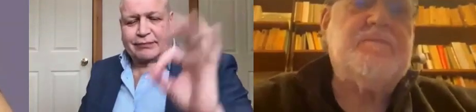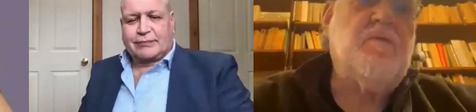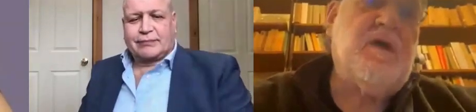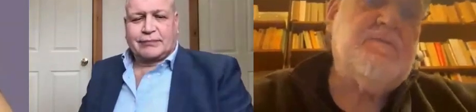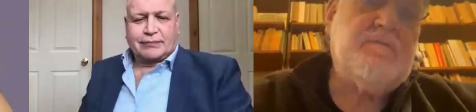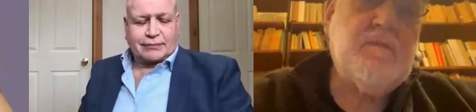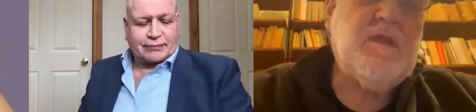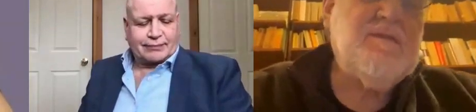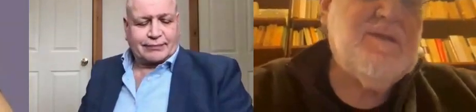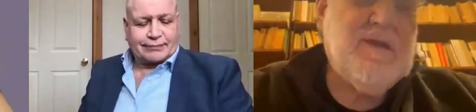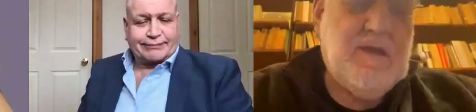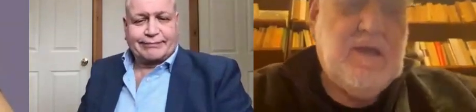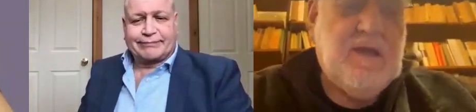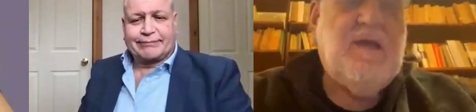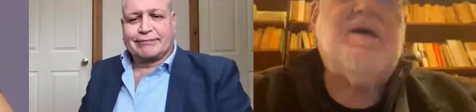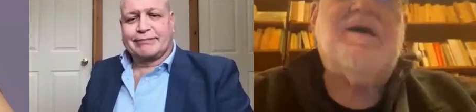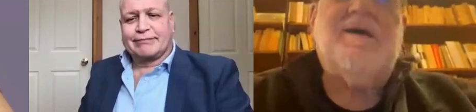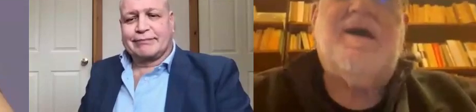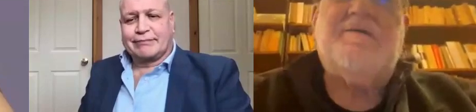Okay, well,